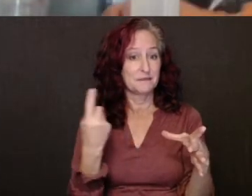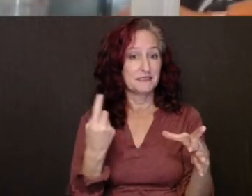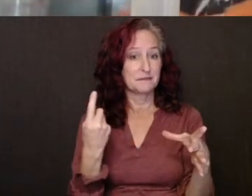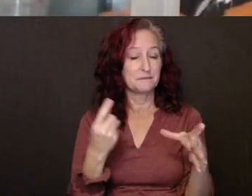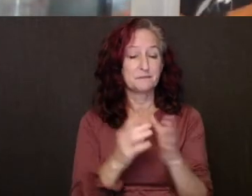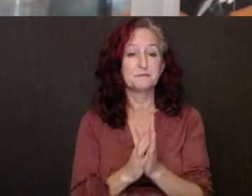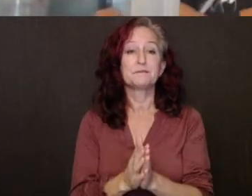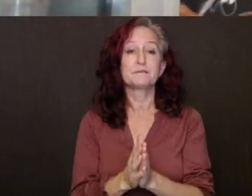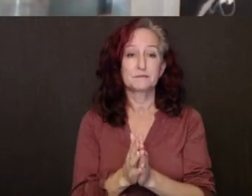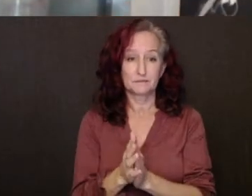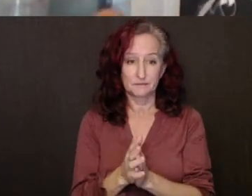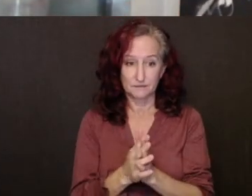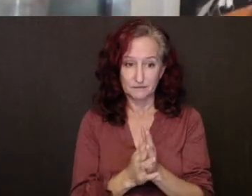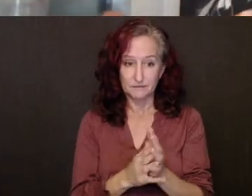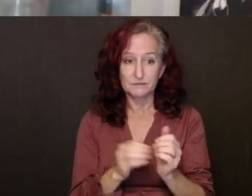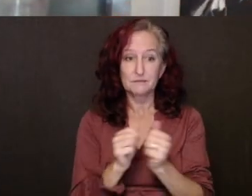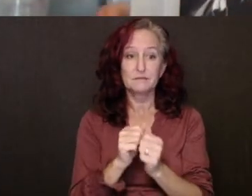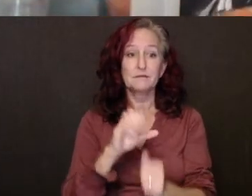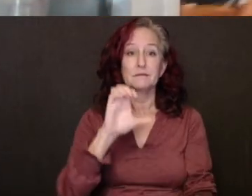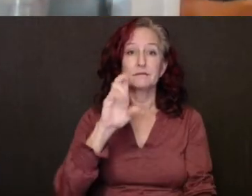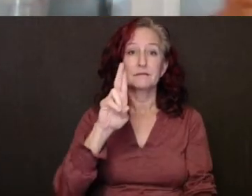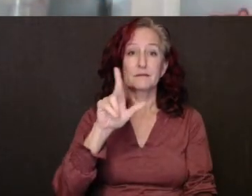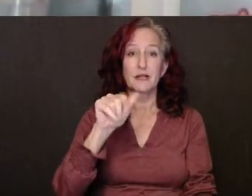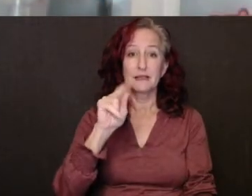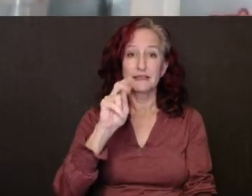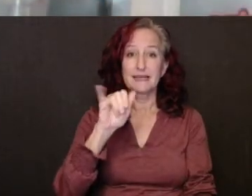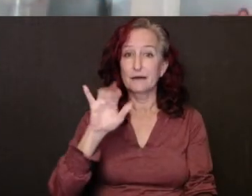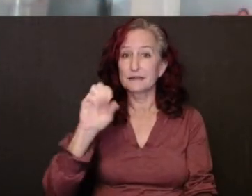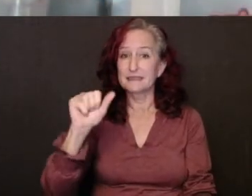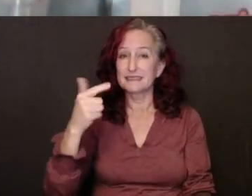have some hominy in here.